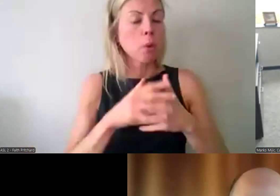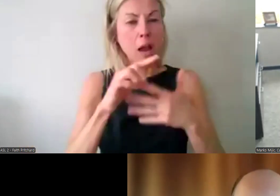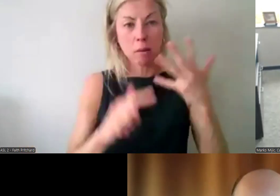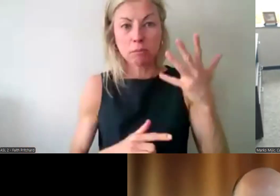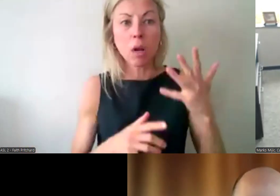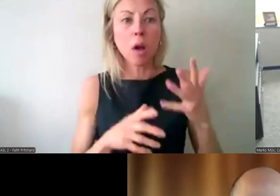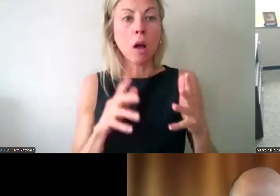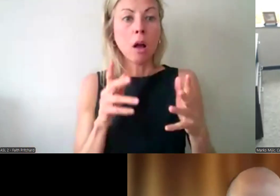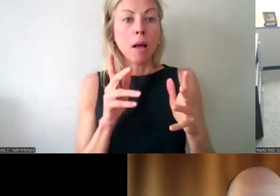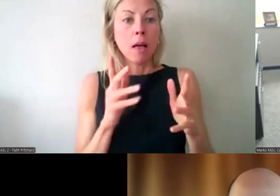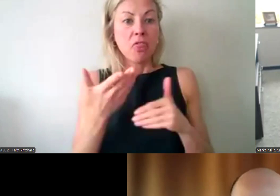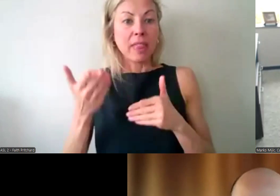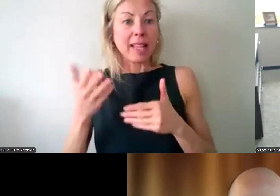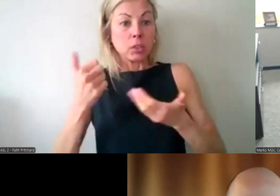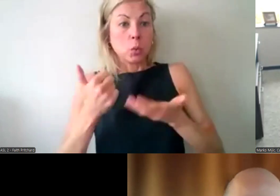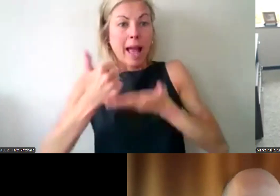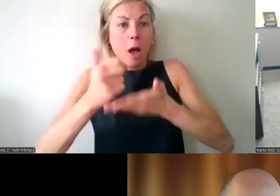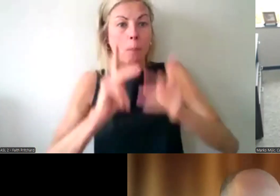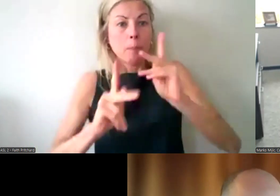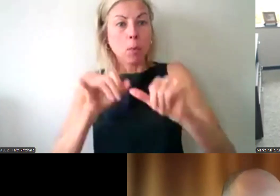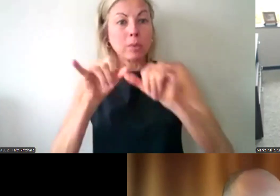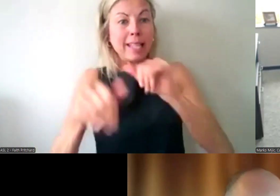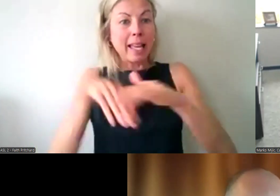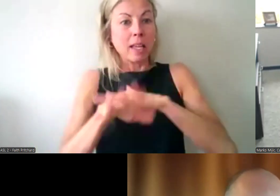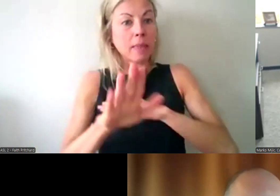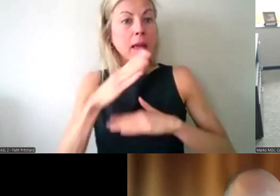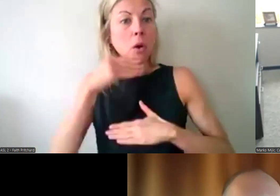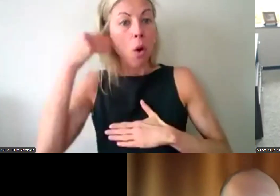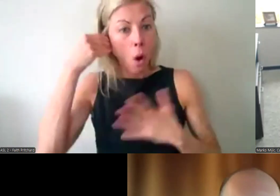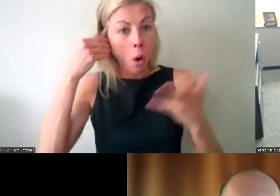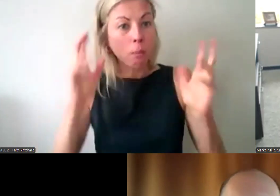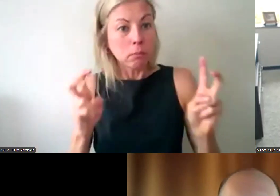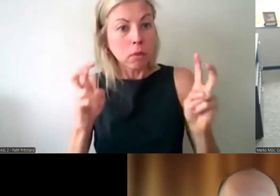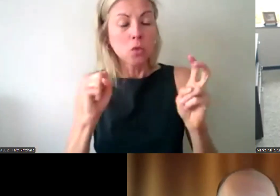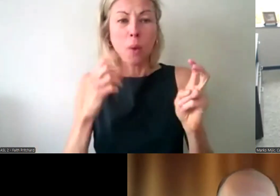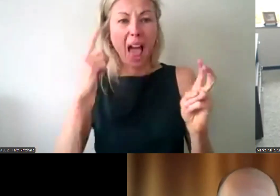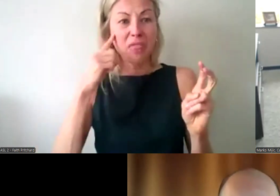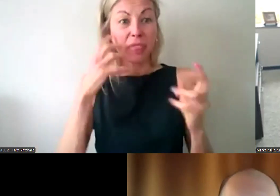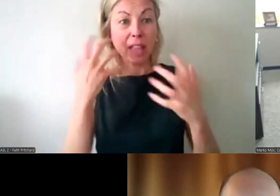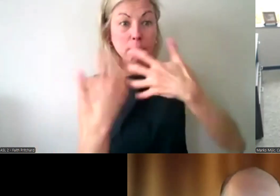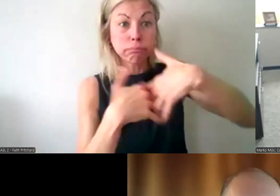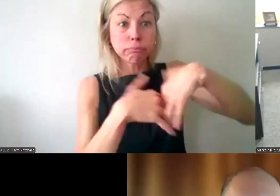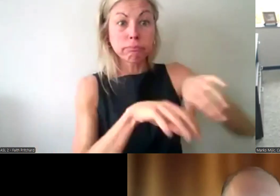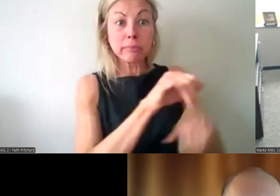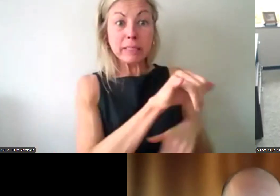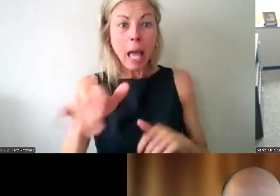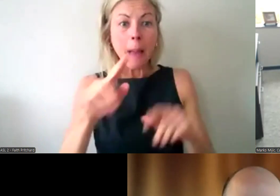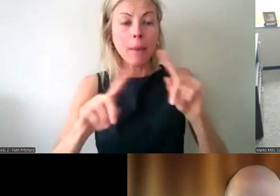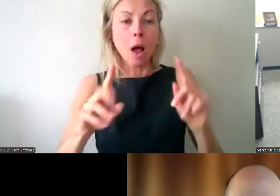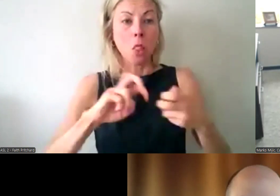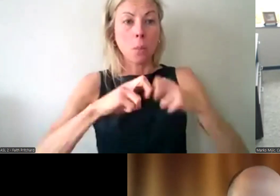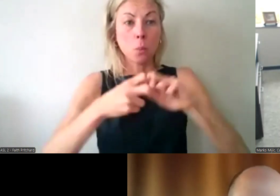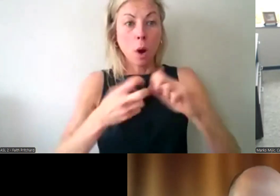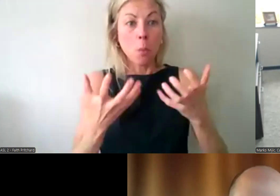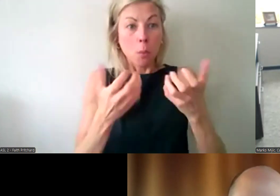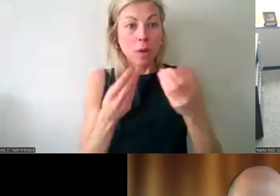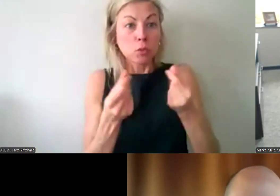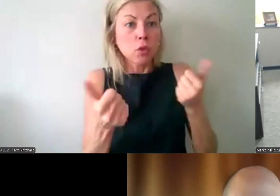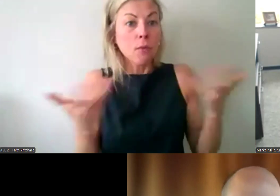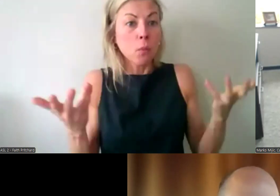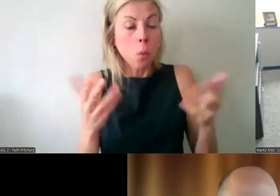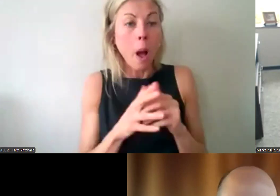them stay at home. So it's not just about care in the home. But I think we're all aligned on that. The problem we want to solve is too many